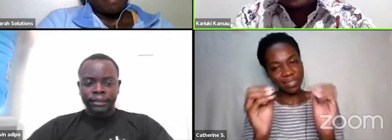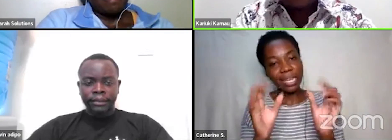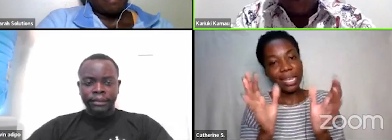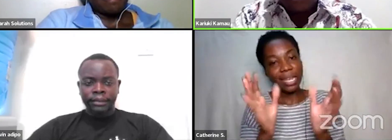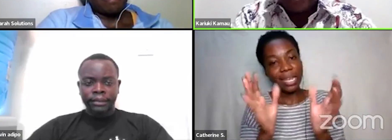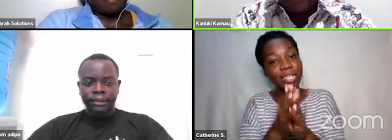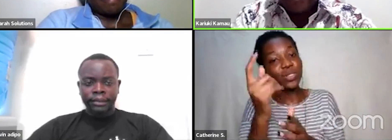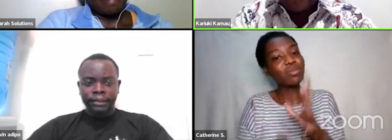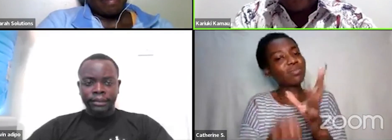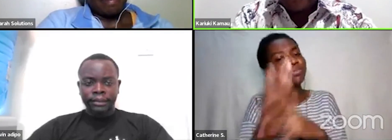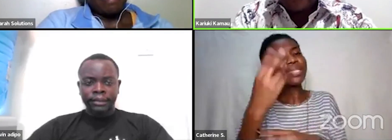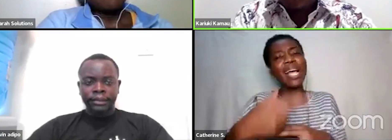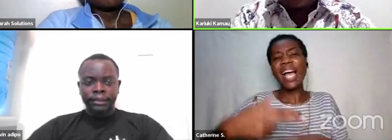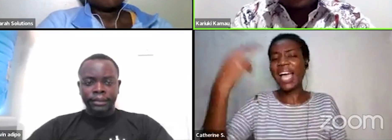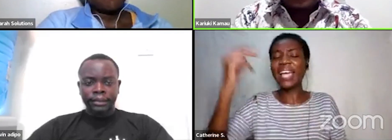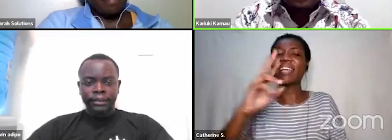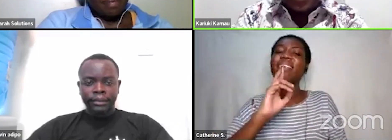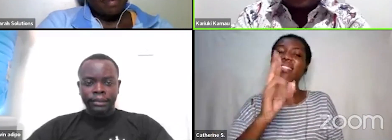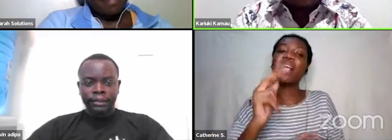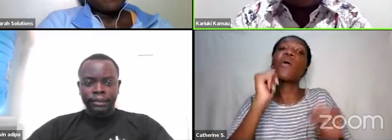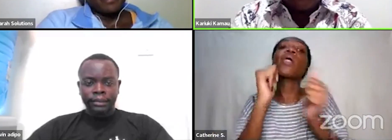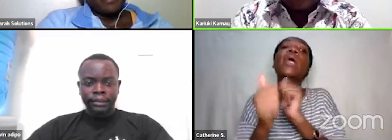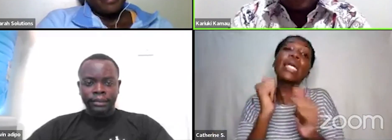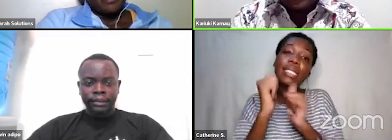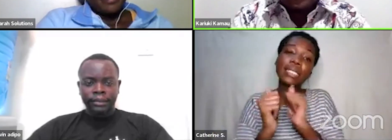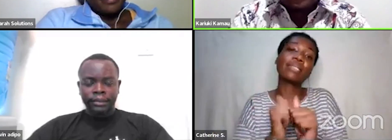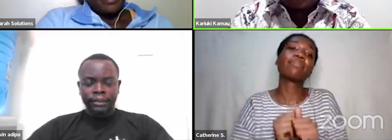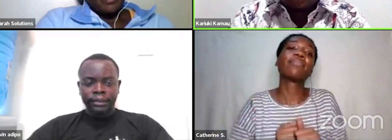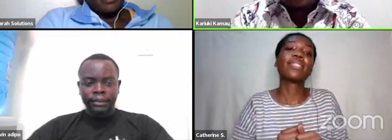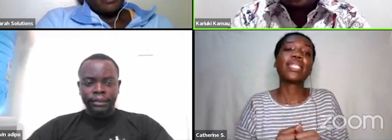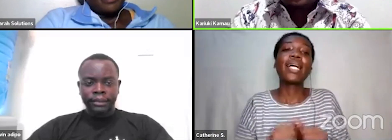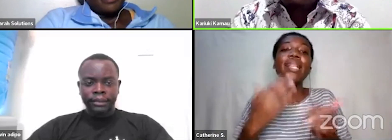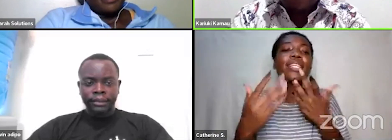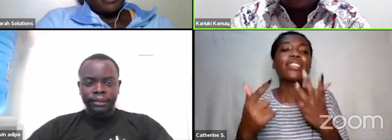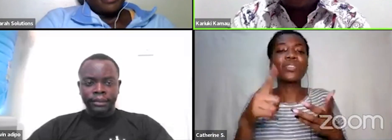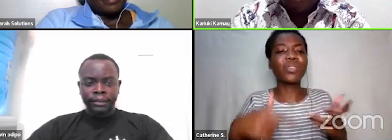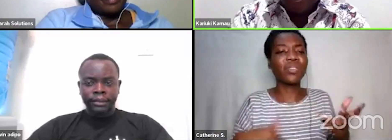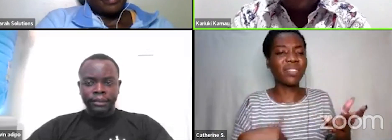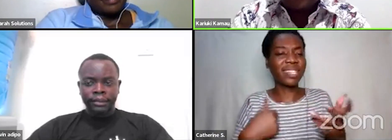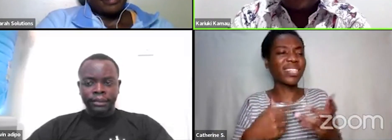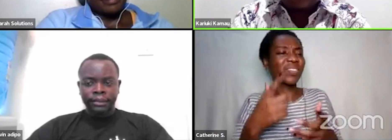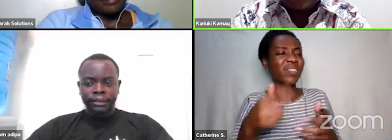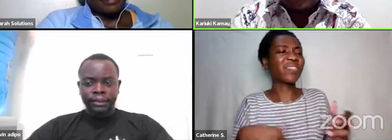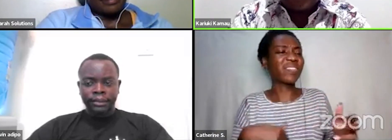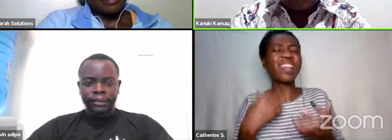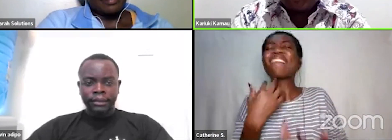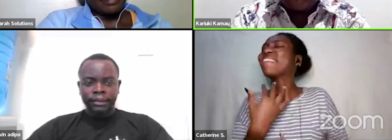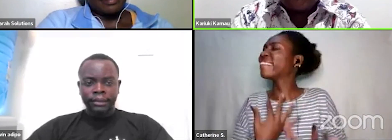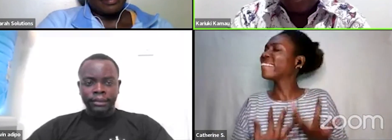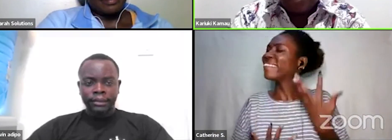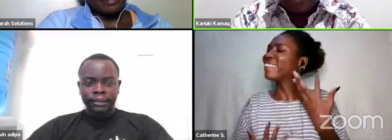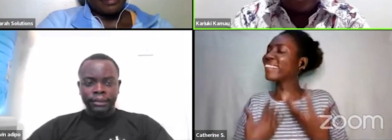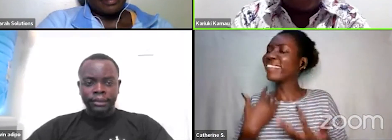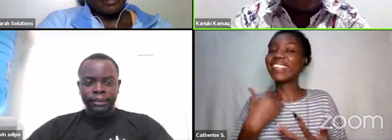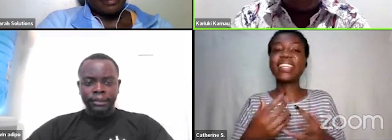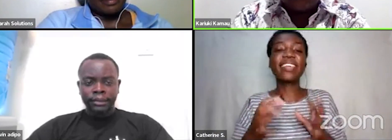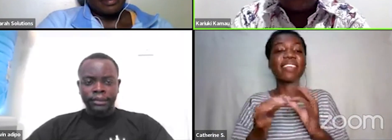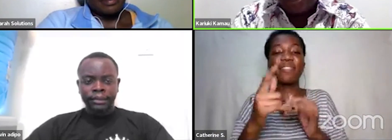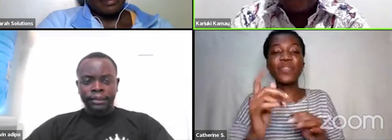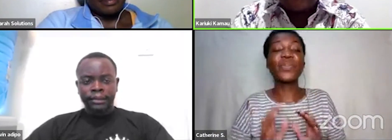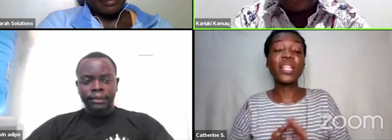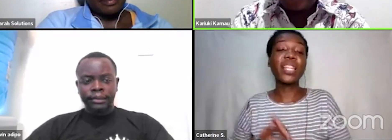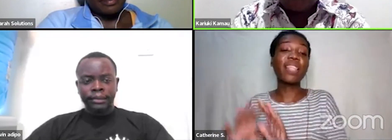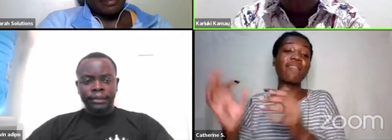highest result? What is these things you feel like it burns your heart? Immediately you leave your 8